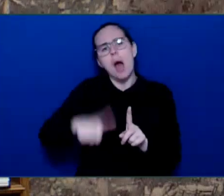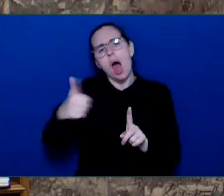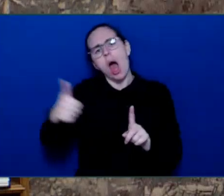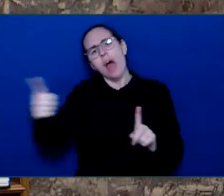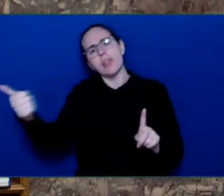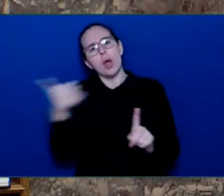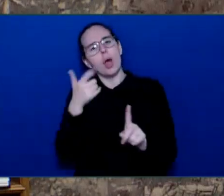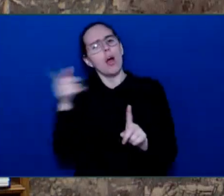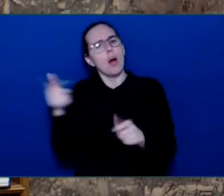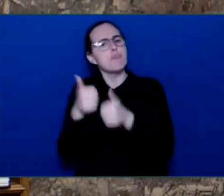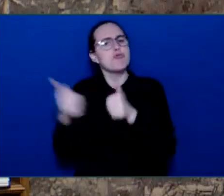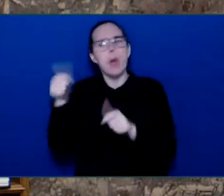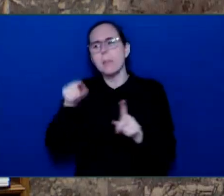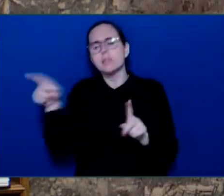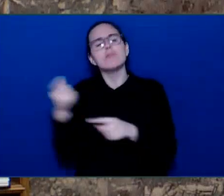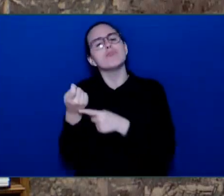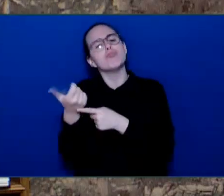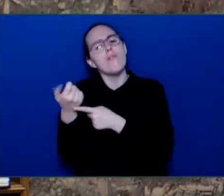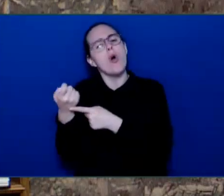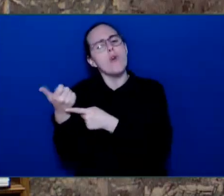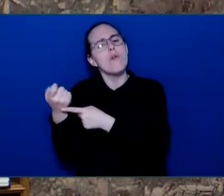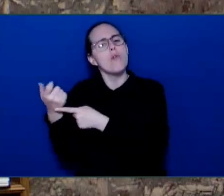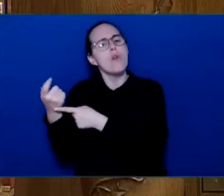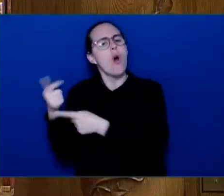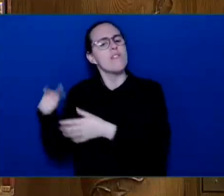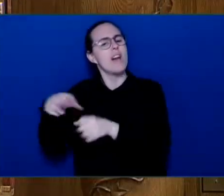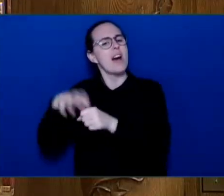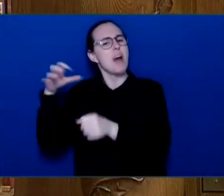all home heating fuels?